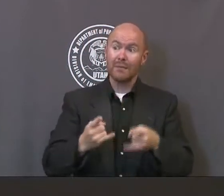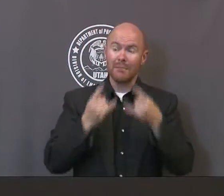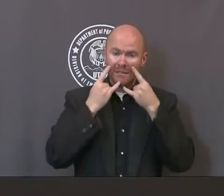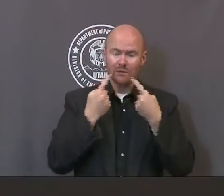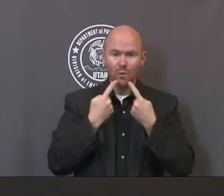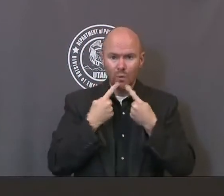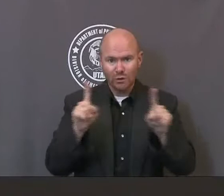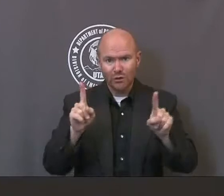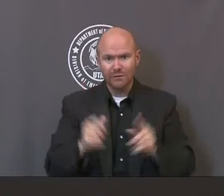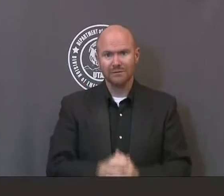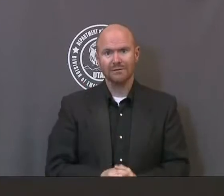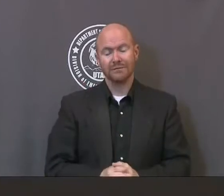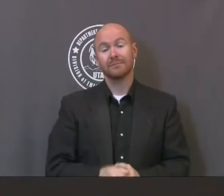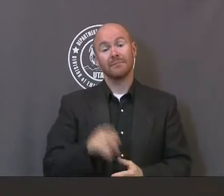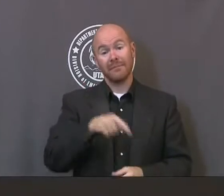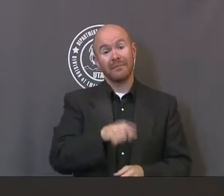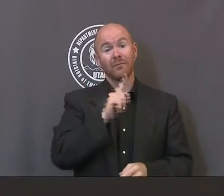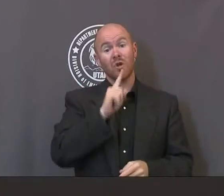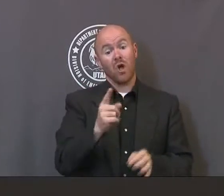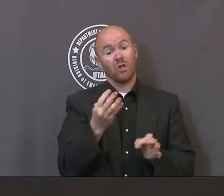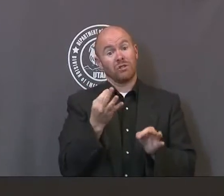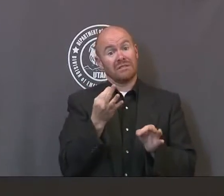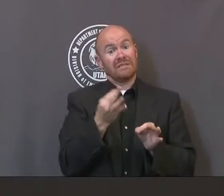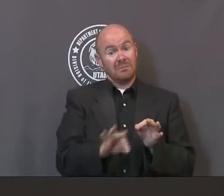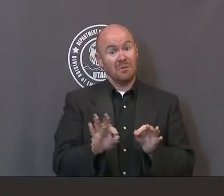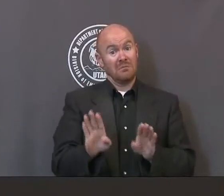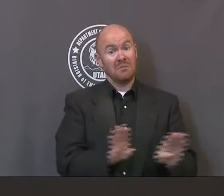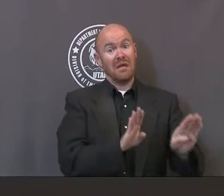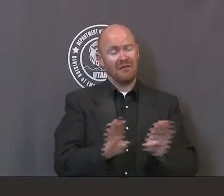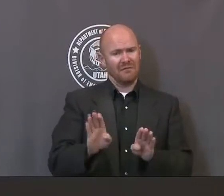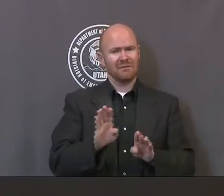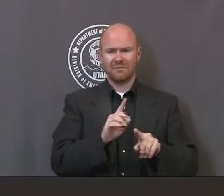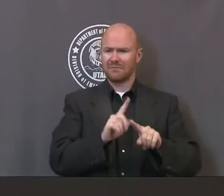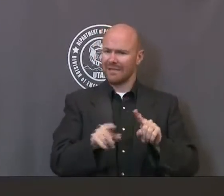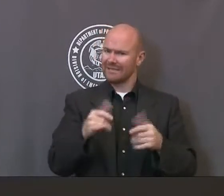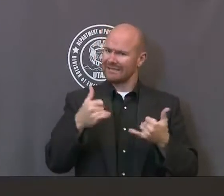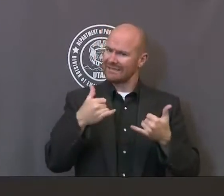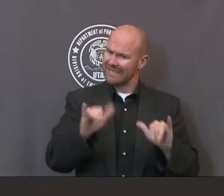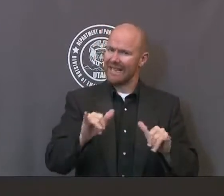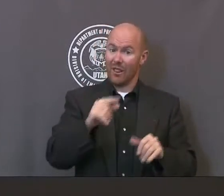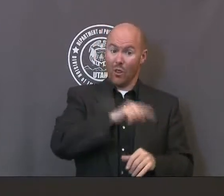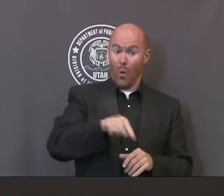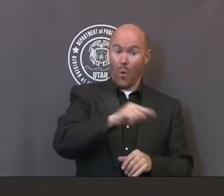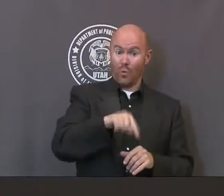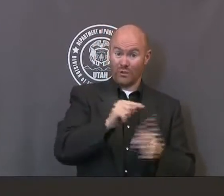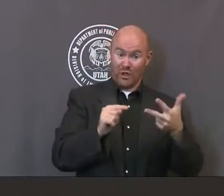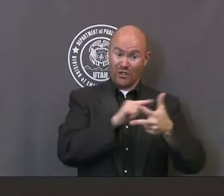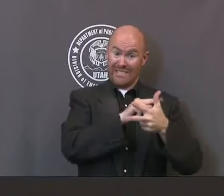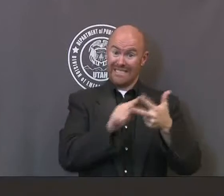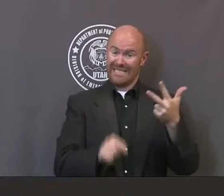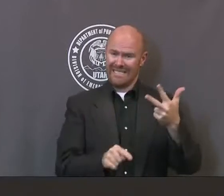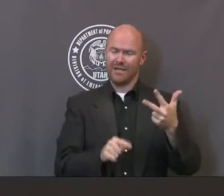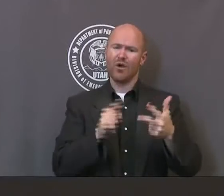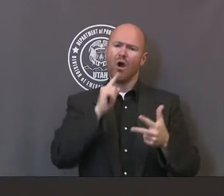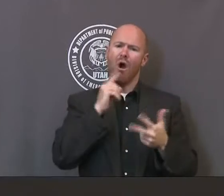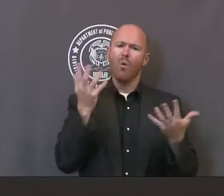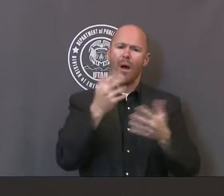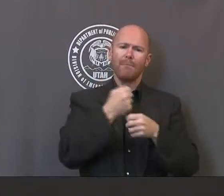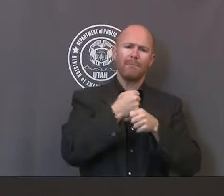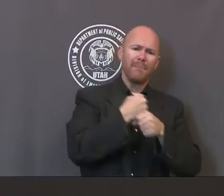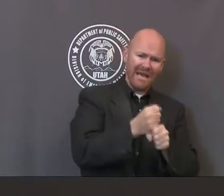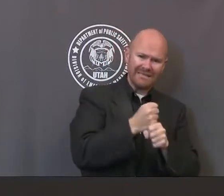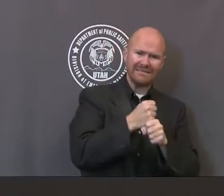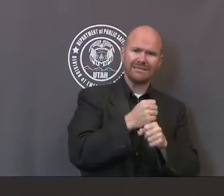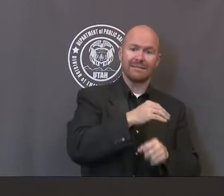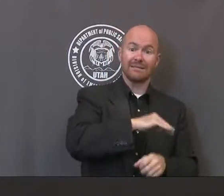simple behaviors, they're actually high leverage behaviors, meaning that if we all are vigilant in